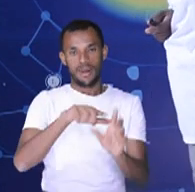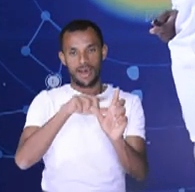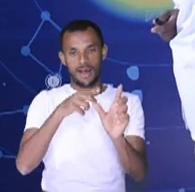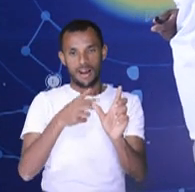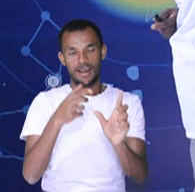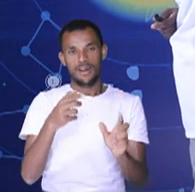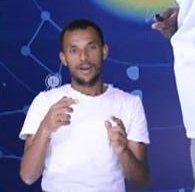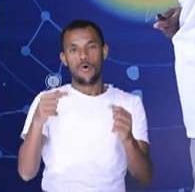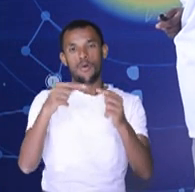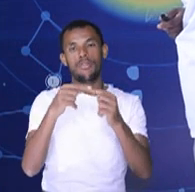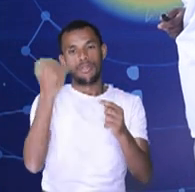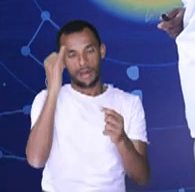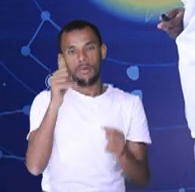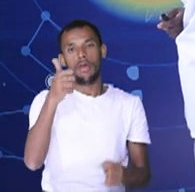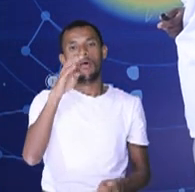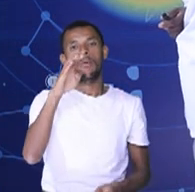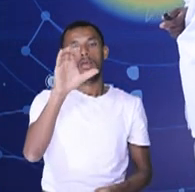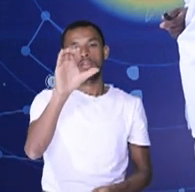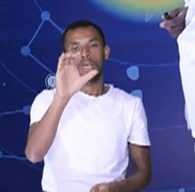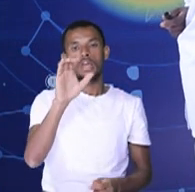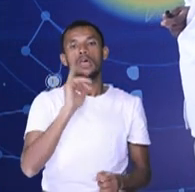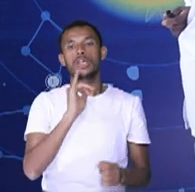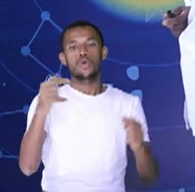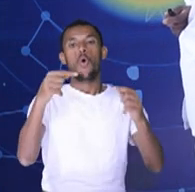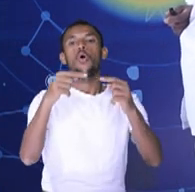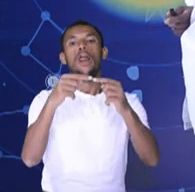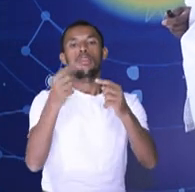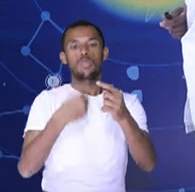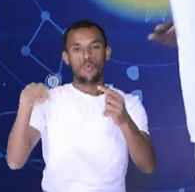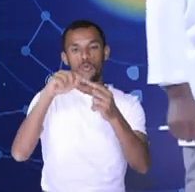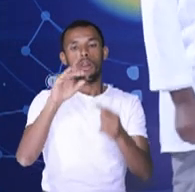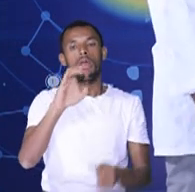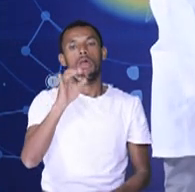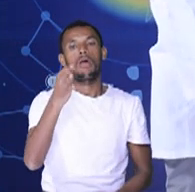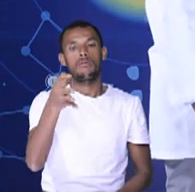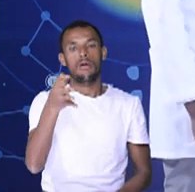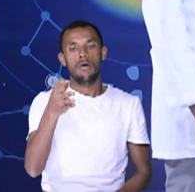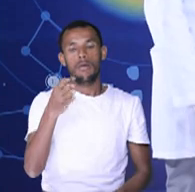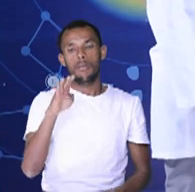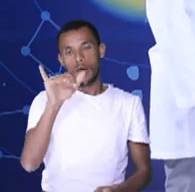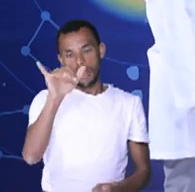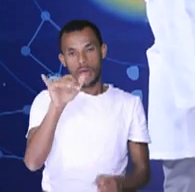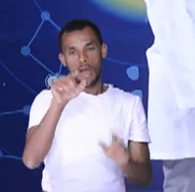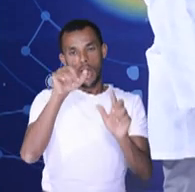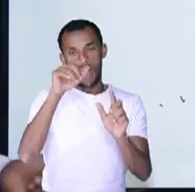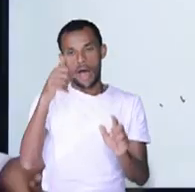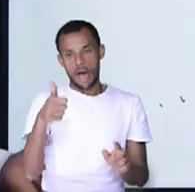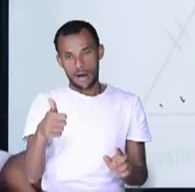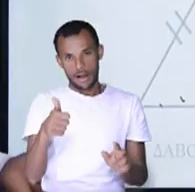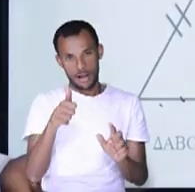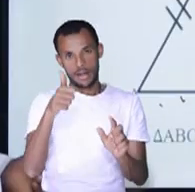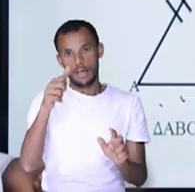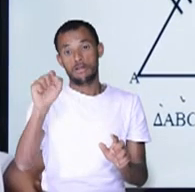theorem. ABC is congruent to DEF by angle, side, angle congruency